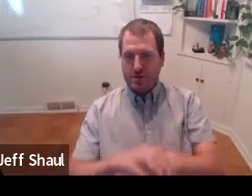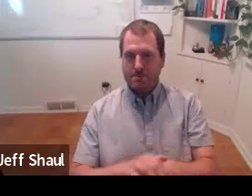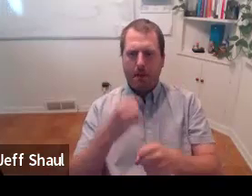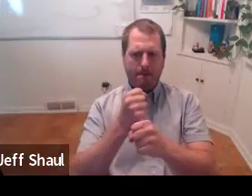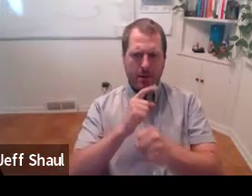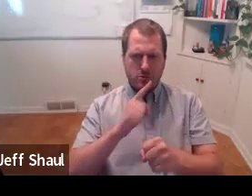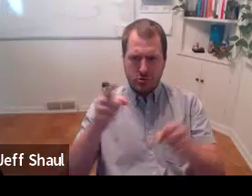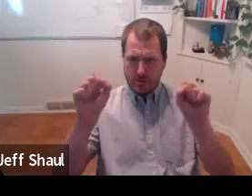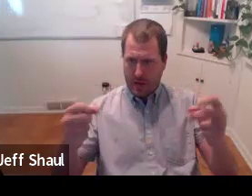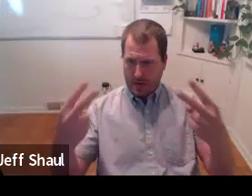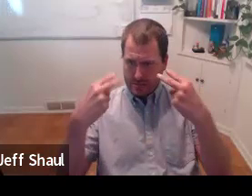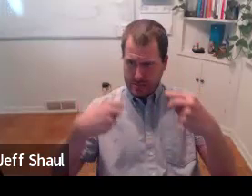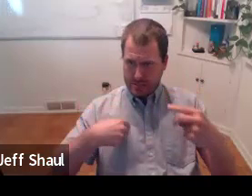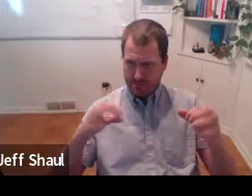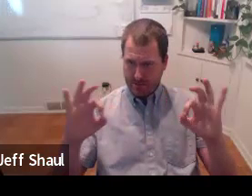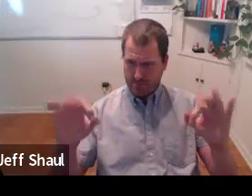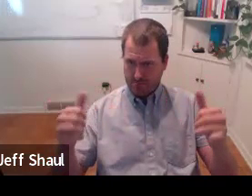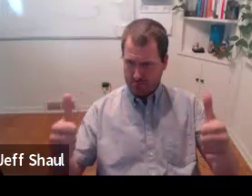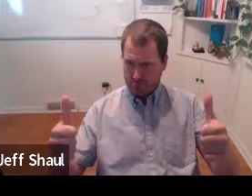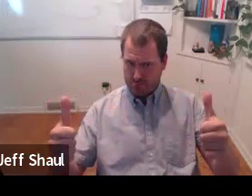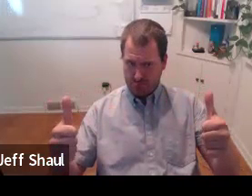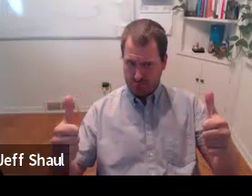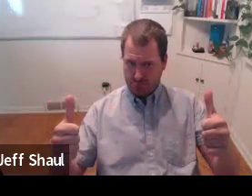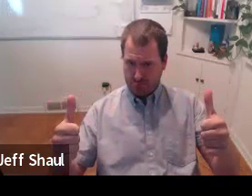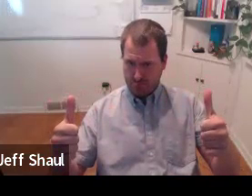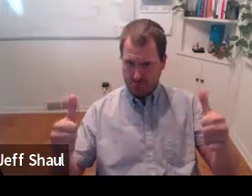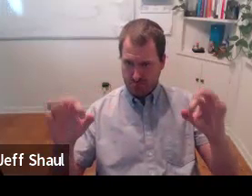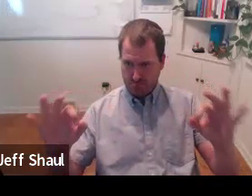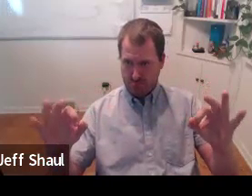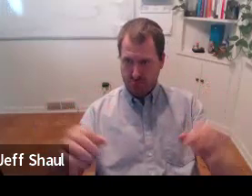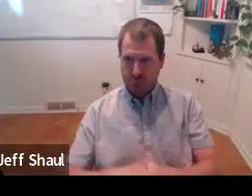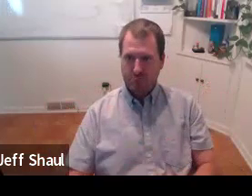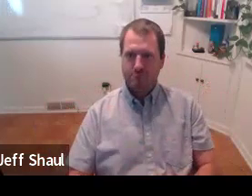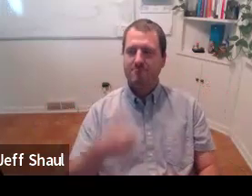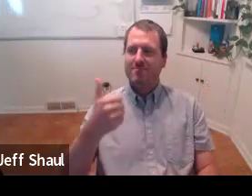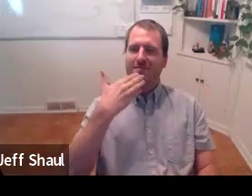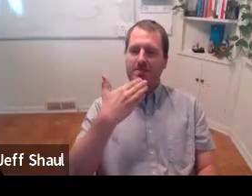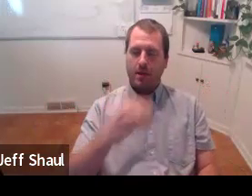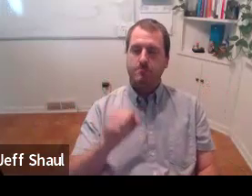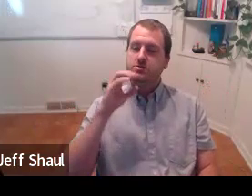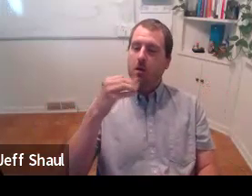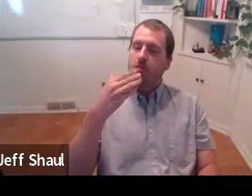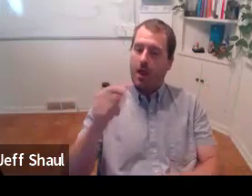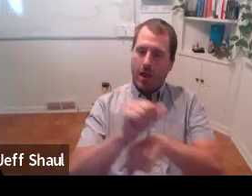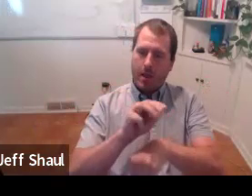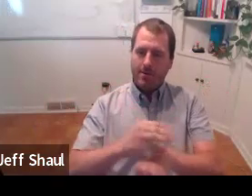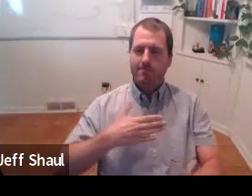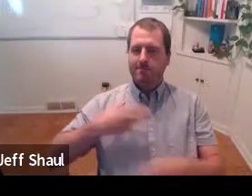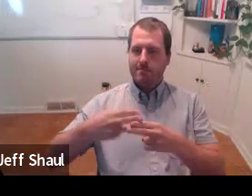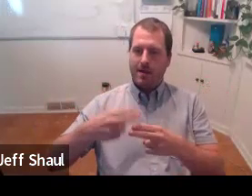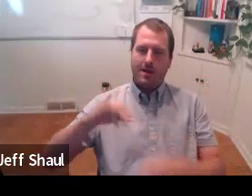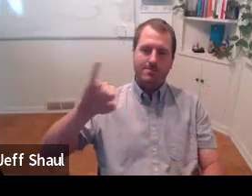Thank you, Anne-Marie. And I just want to make sure everybody can see me. Yes, perfect. Okay, thank